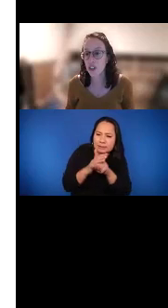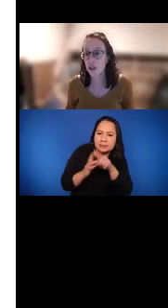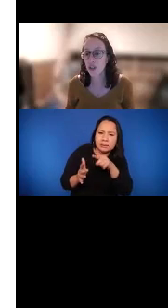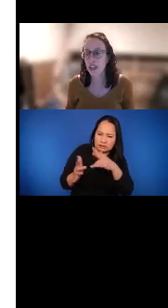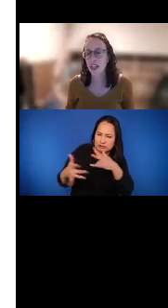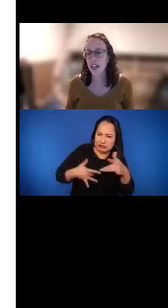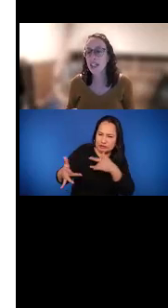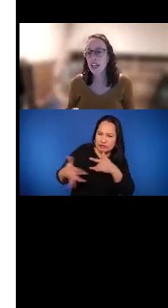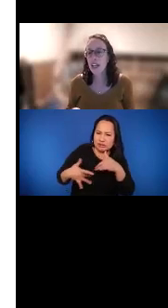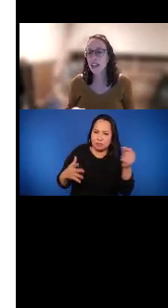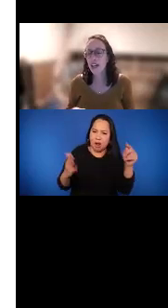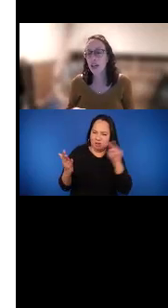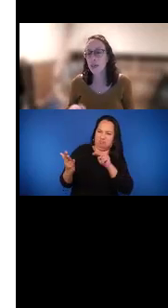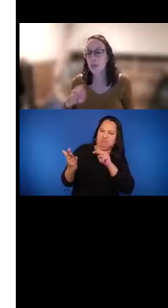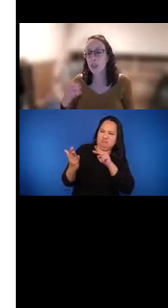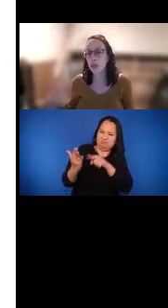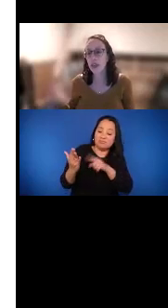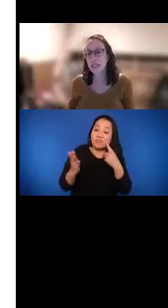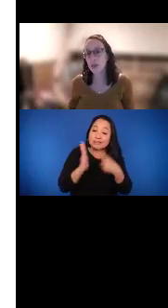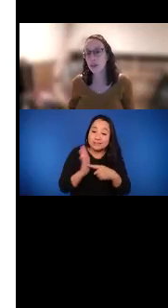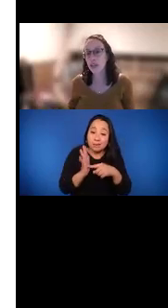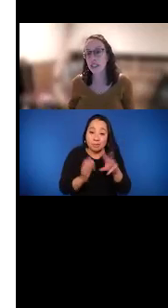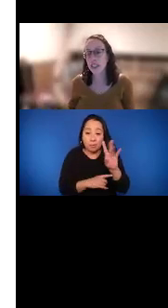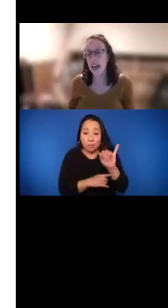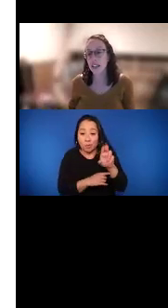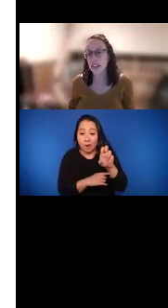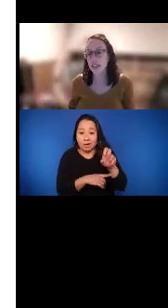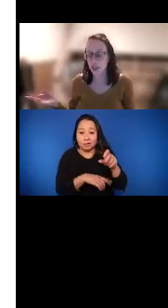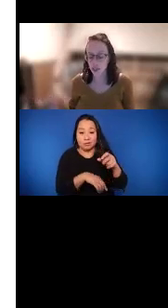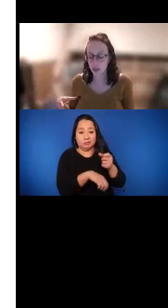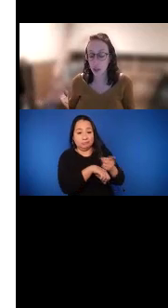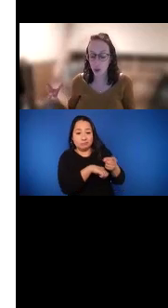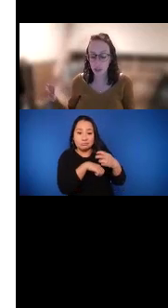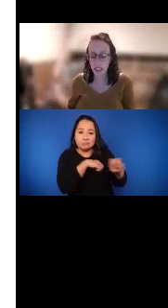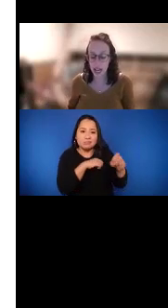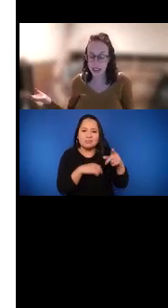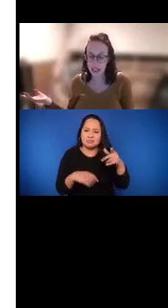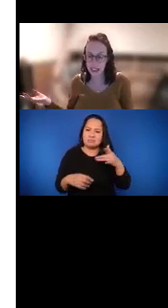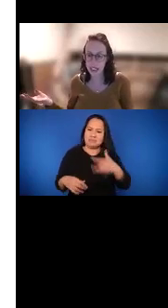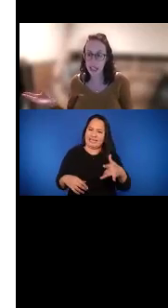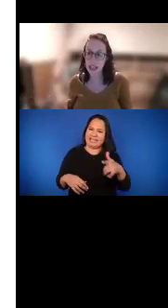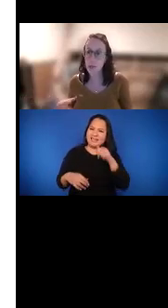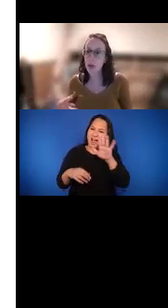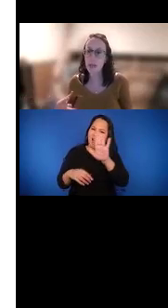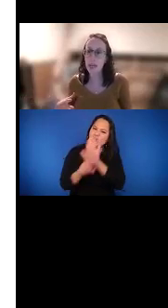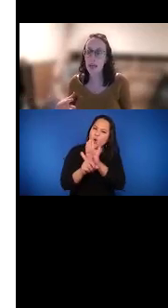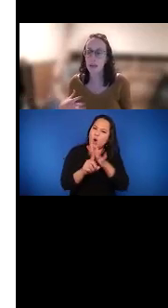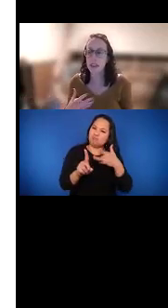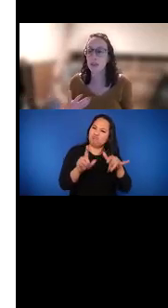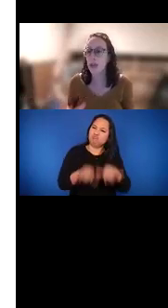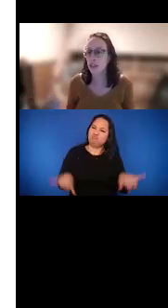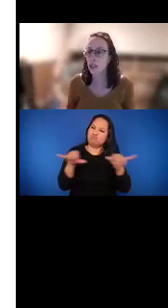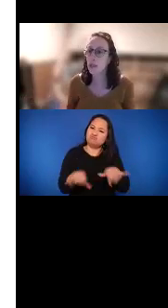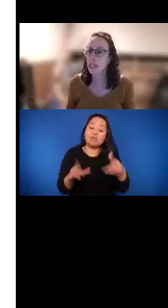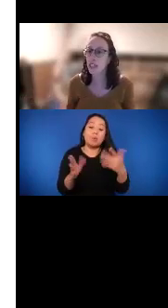for you. And again, when you give someone trusted access or view only access, they wouldn't be able